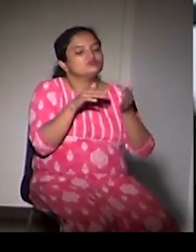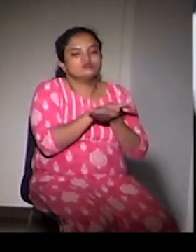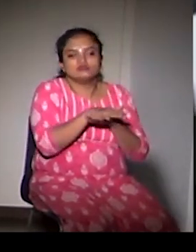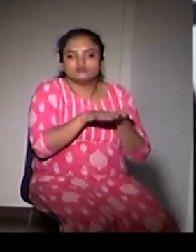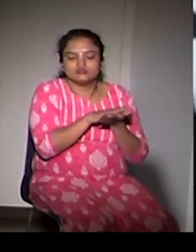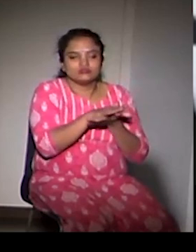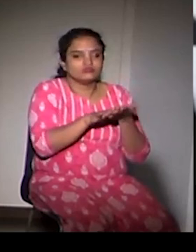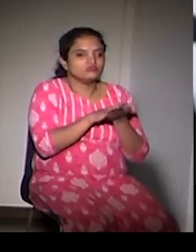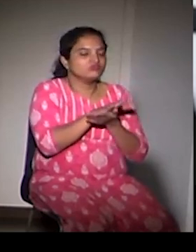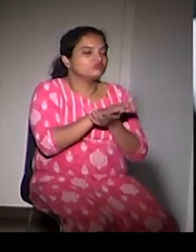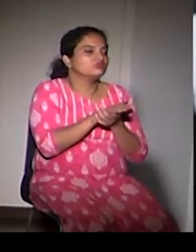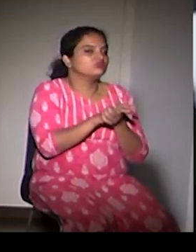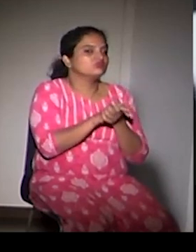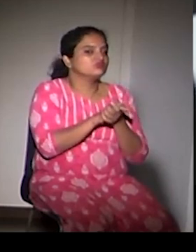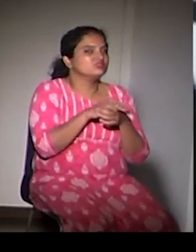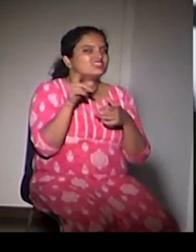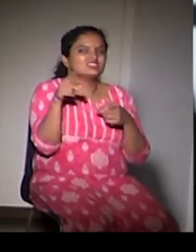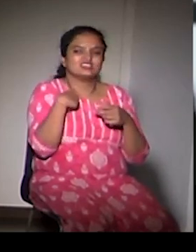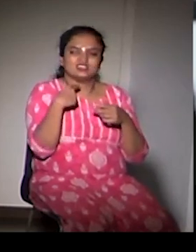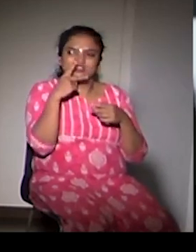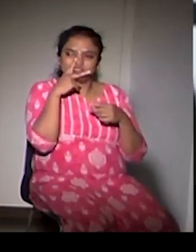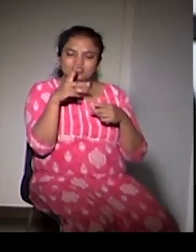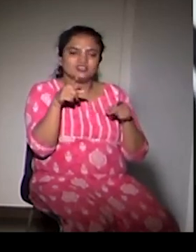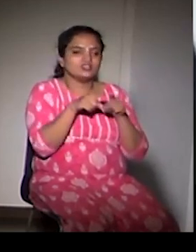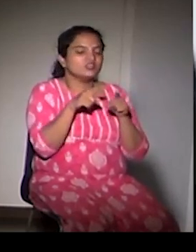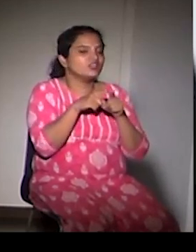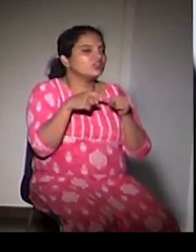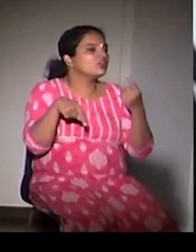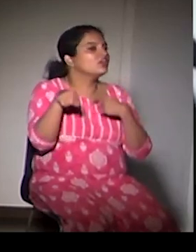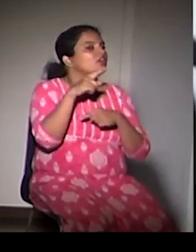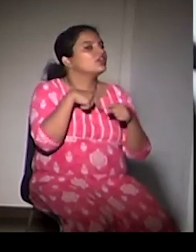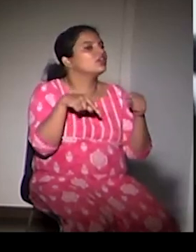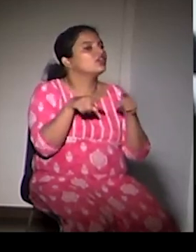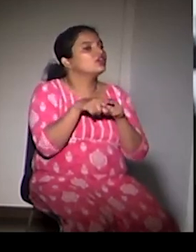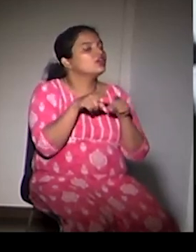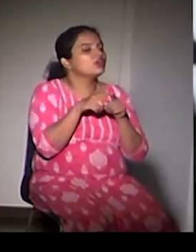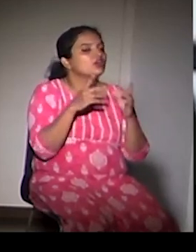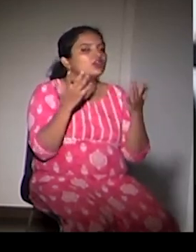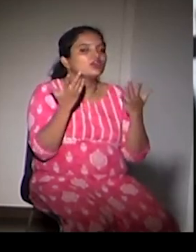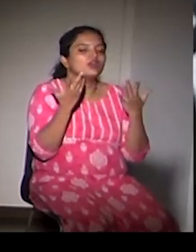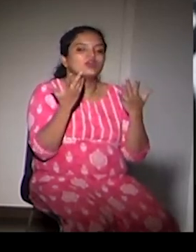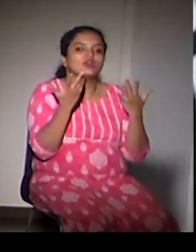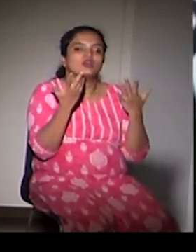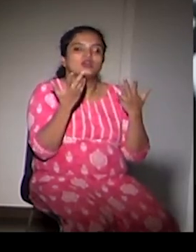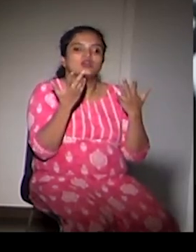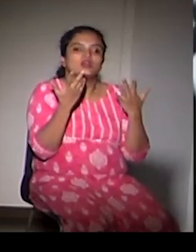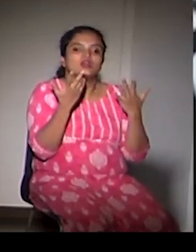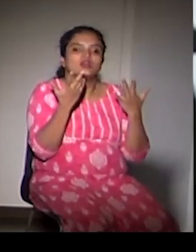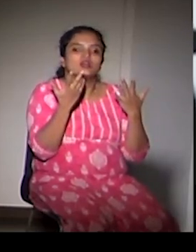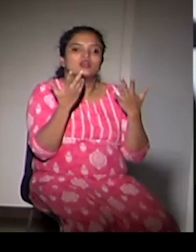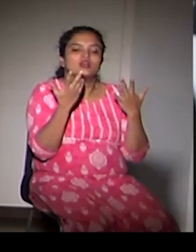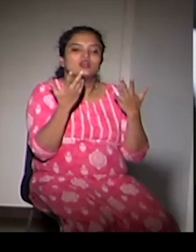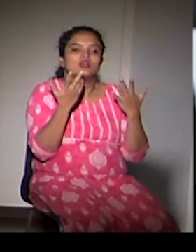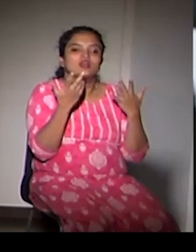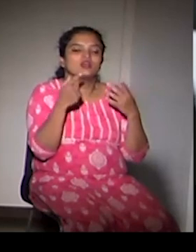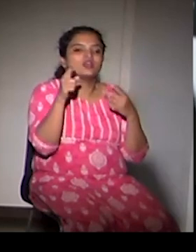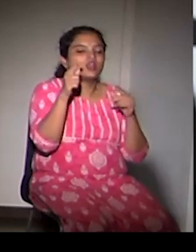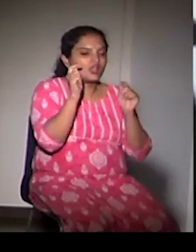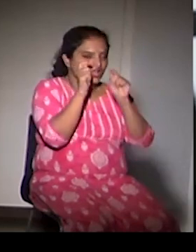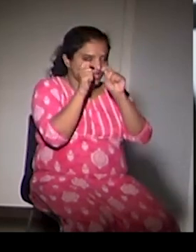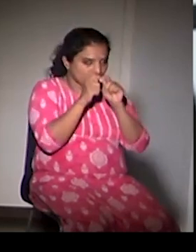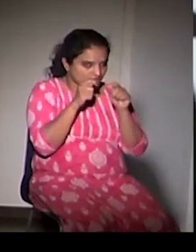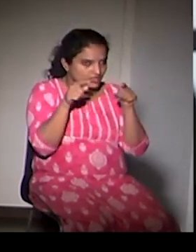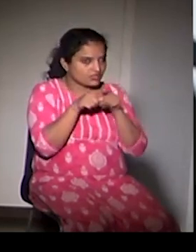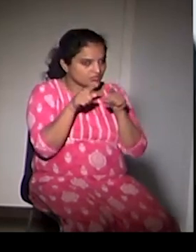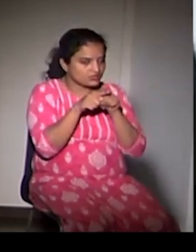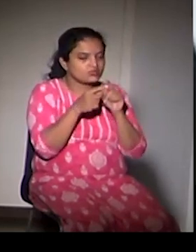from these gentle pilasters at intervals. But all the sort of architecture is subsumed to